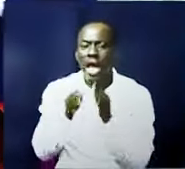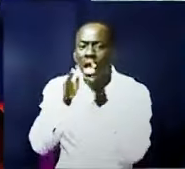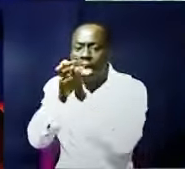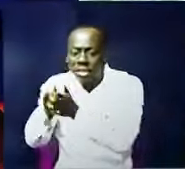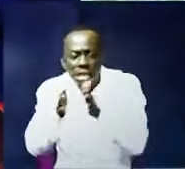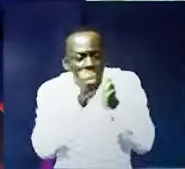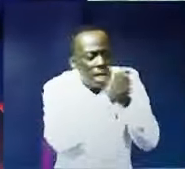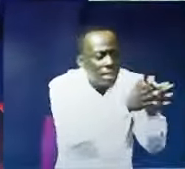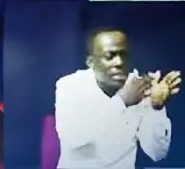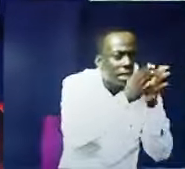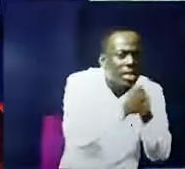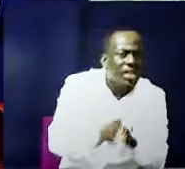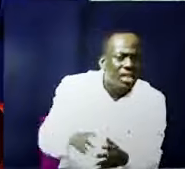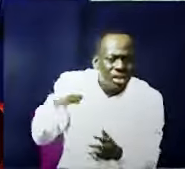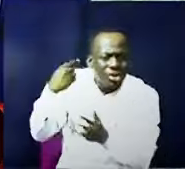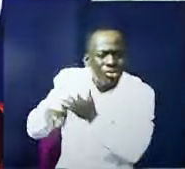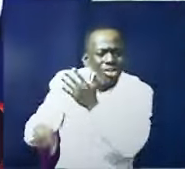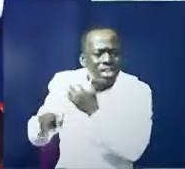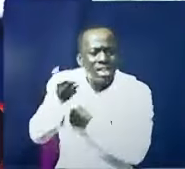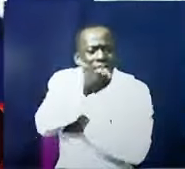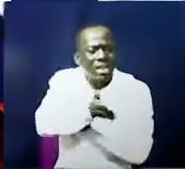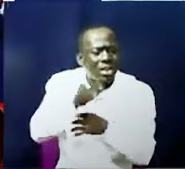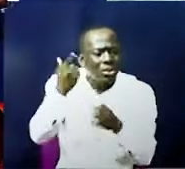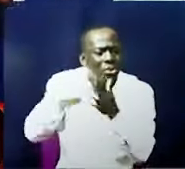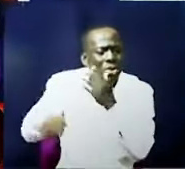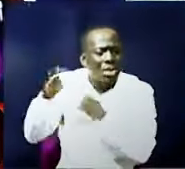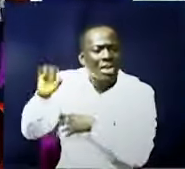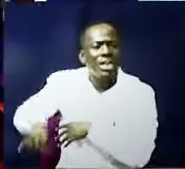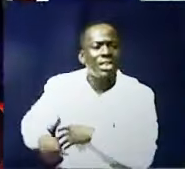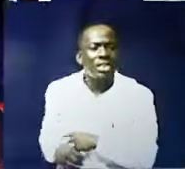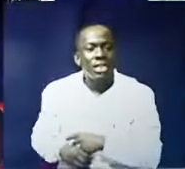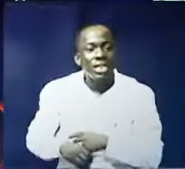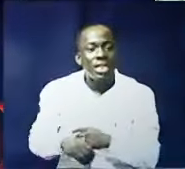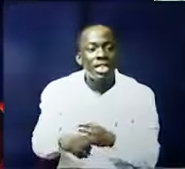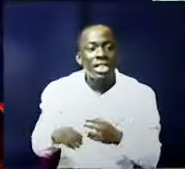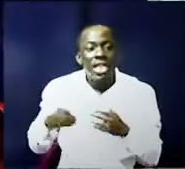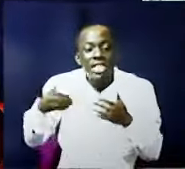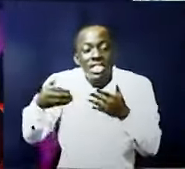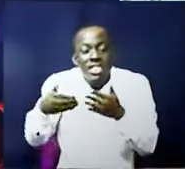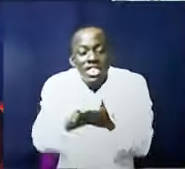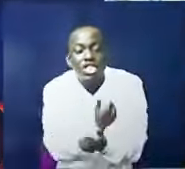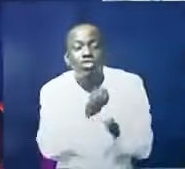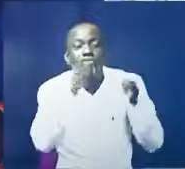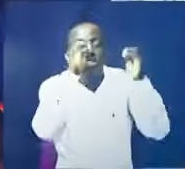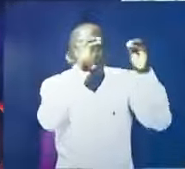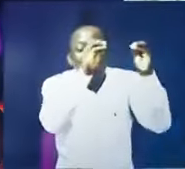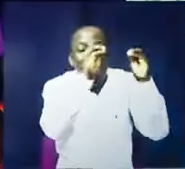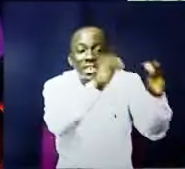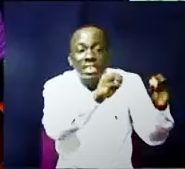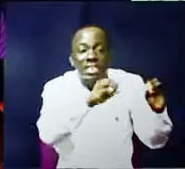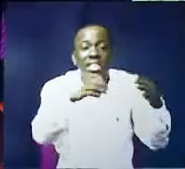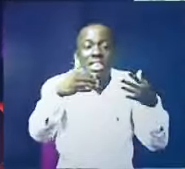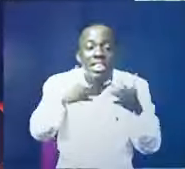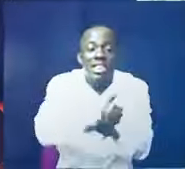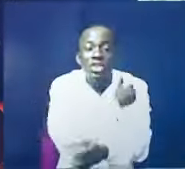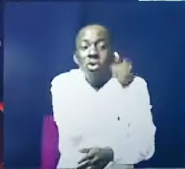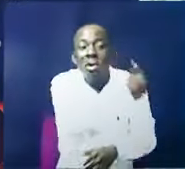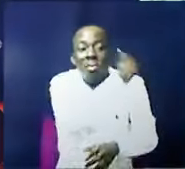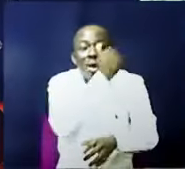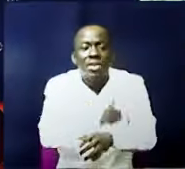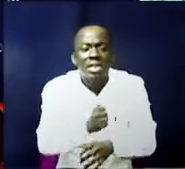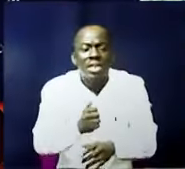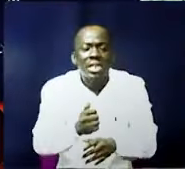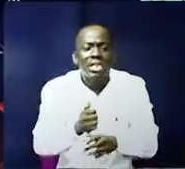is this? A new teaching, and with authority, he even gives orders to impure spirits and they obey